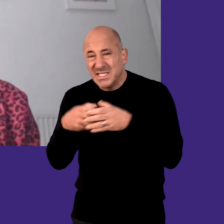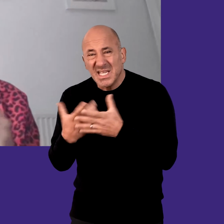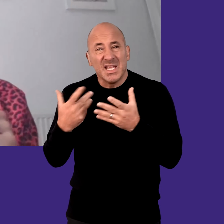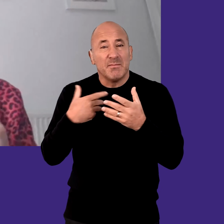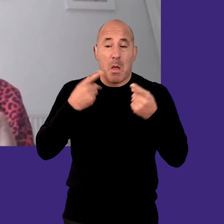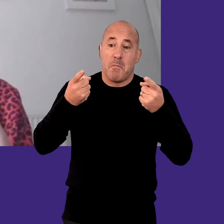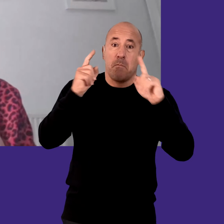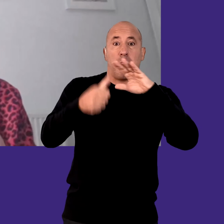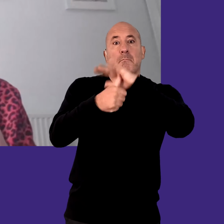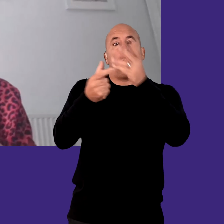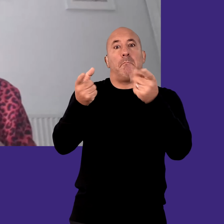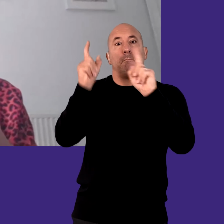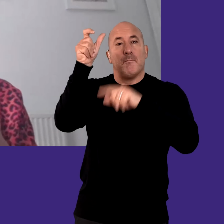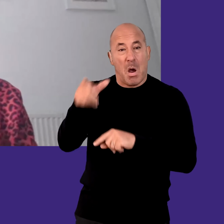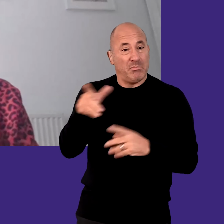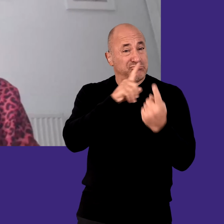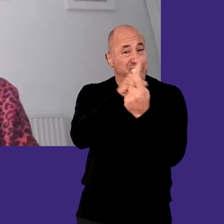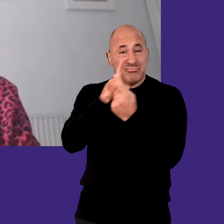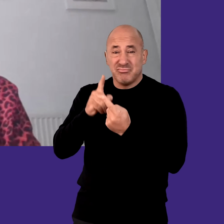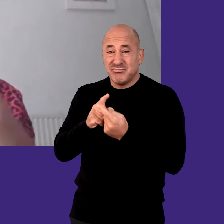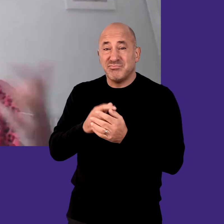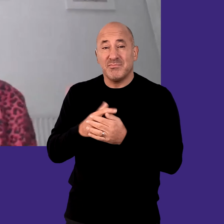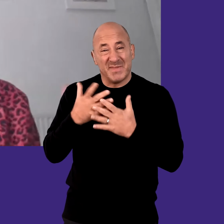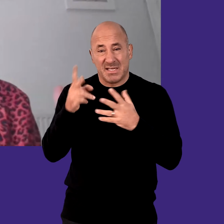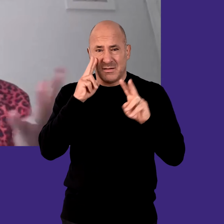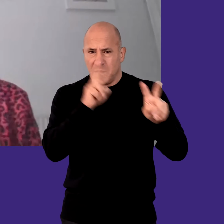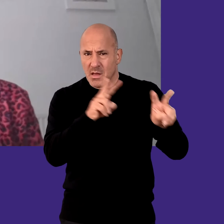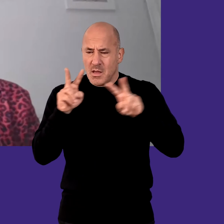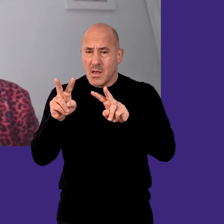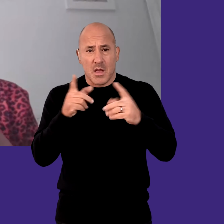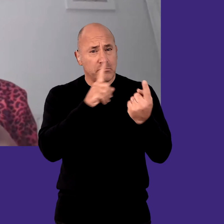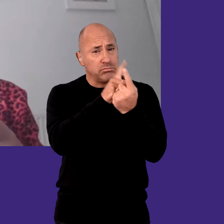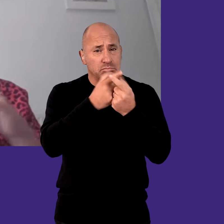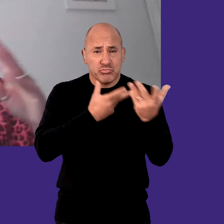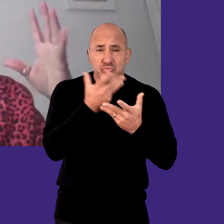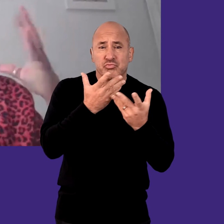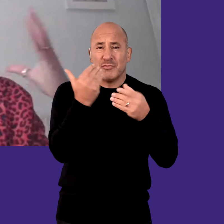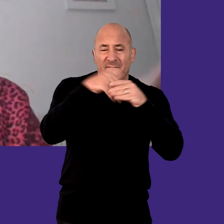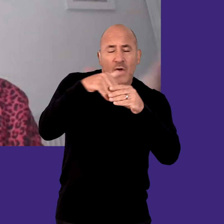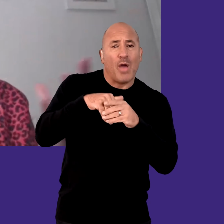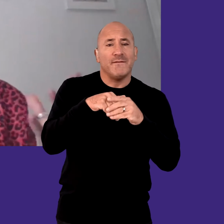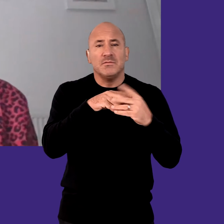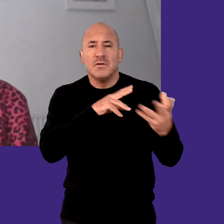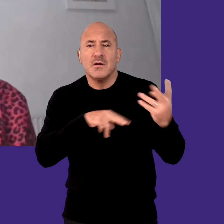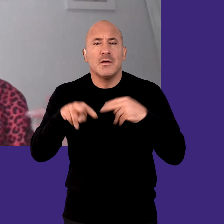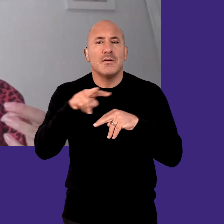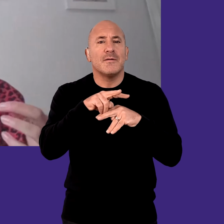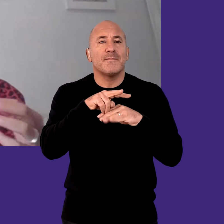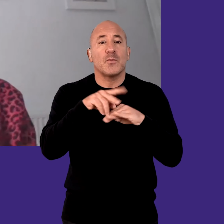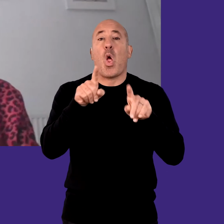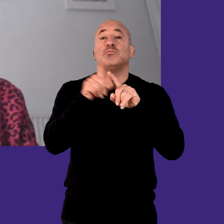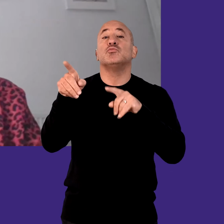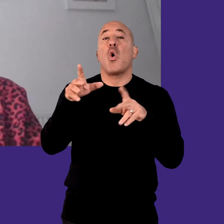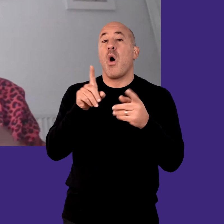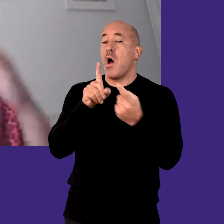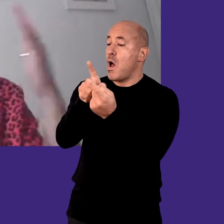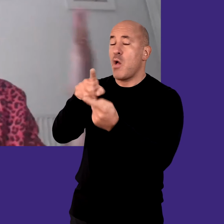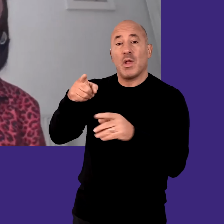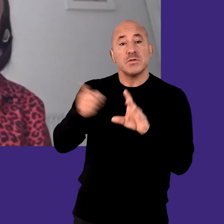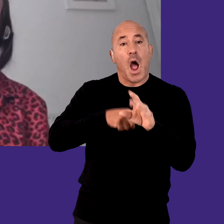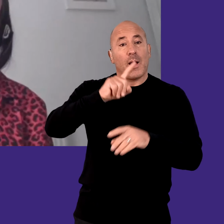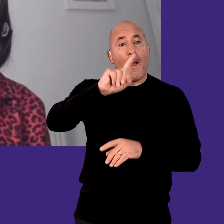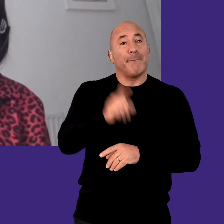protection unit, our diversity and inclusion team, our chief constable. So we gave him an opportunity to speak to and interact with as many people as possible. And then,